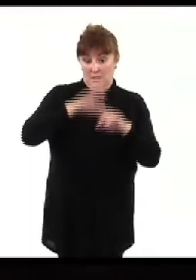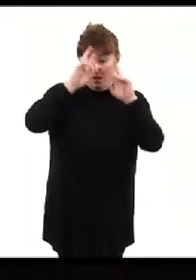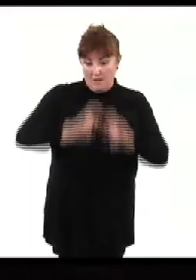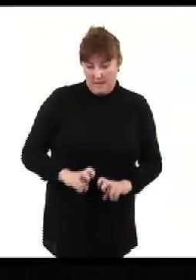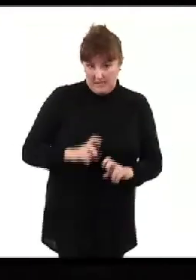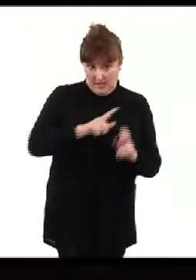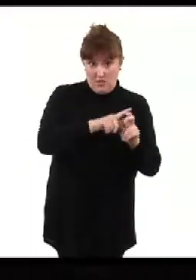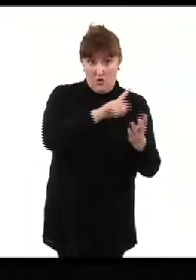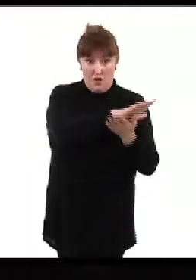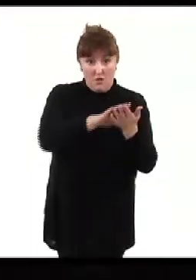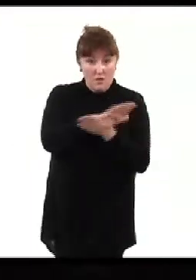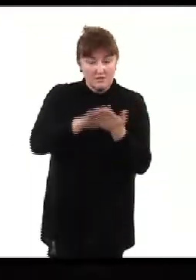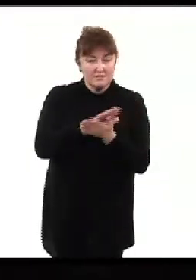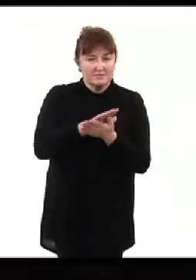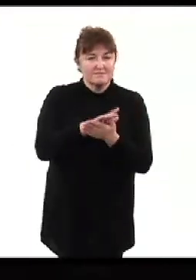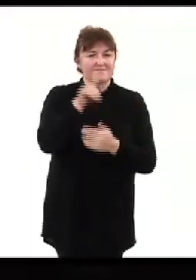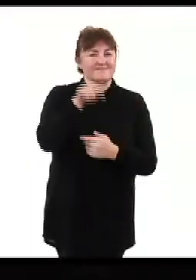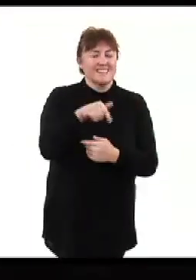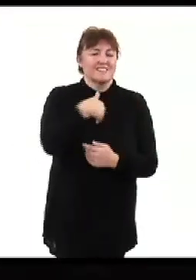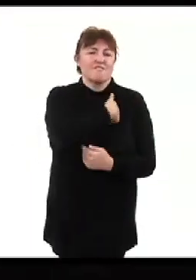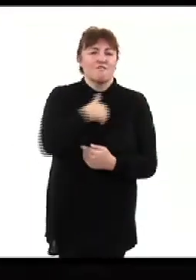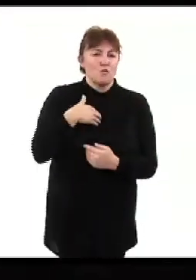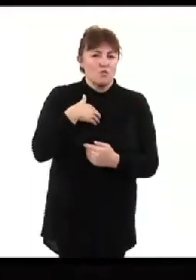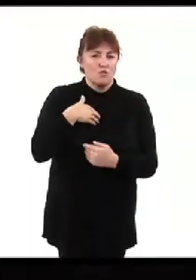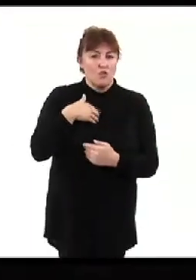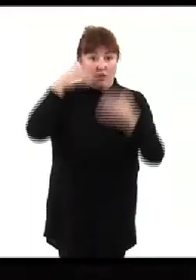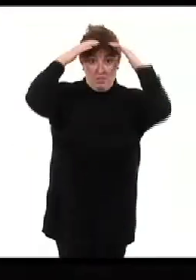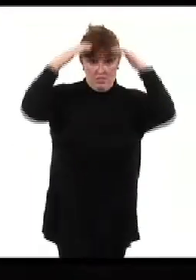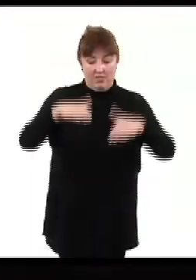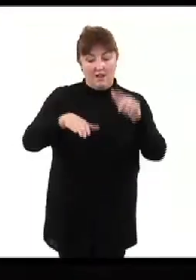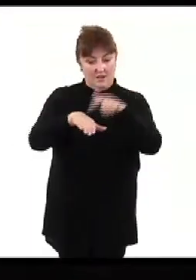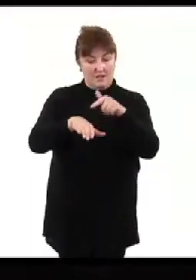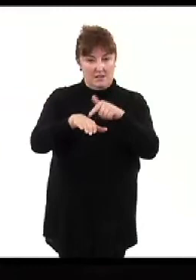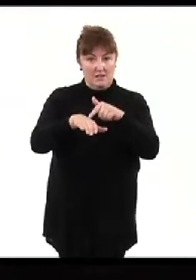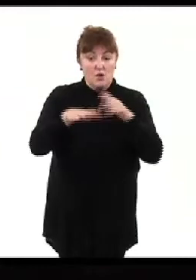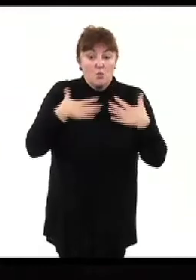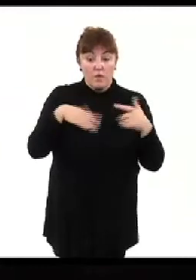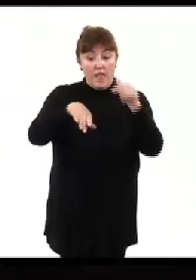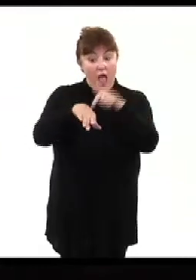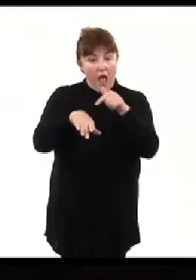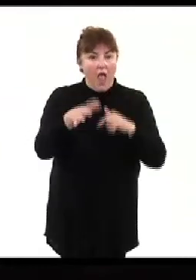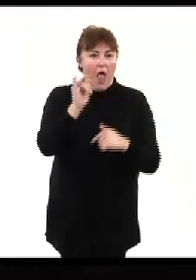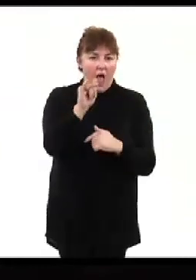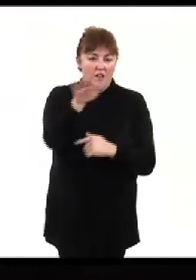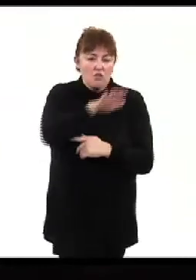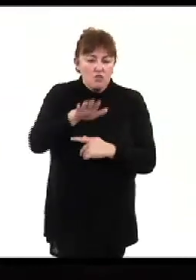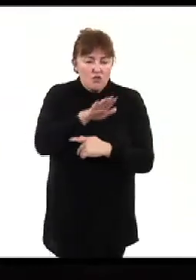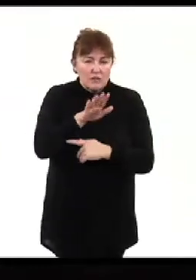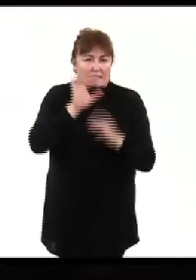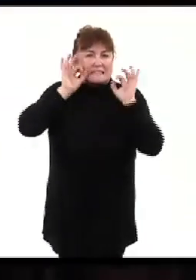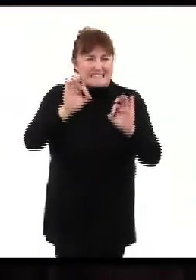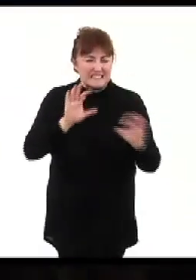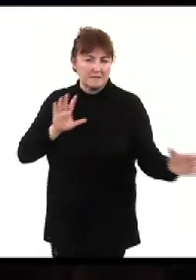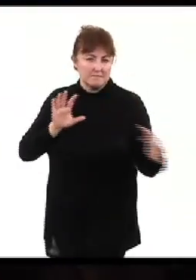in research into sign language was the role of the right hemisphere. And there might be areas there that are specific to